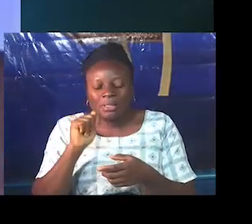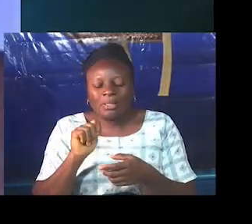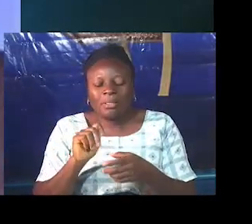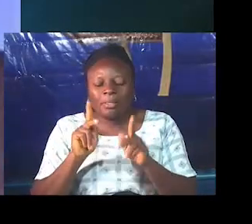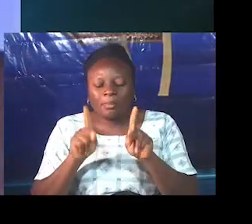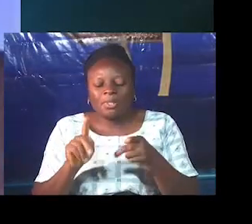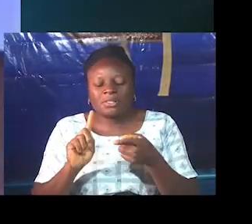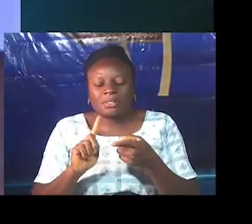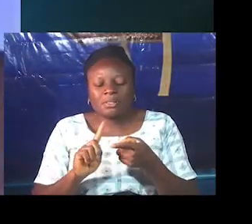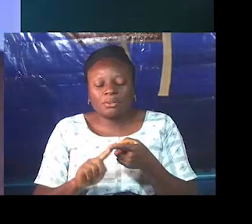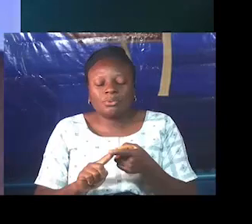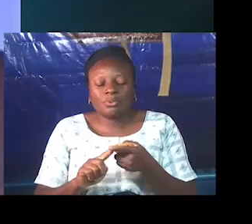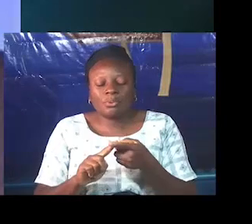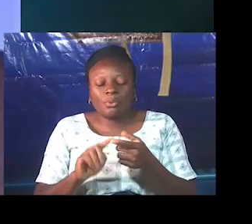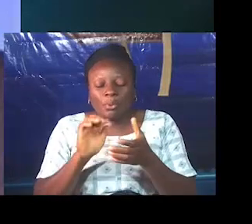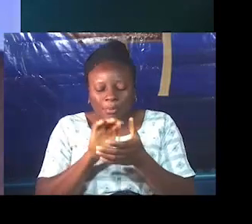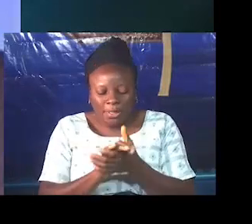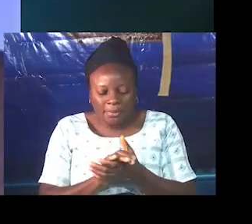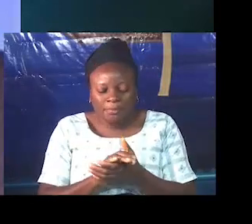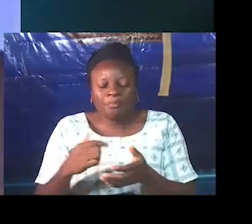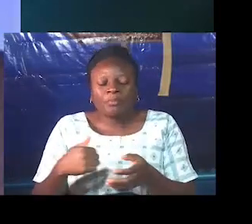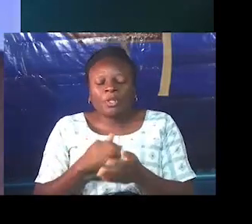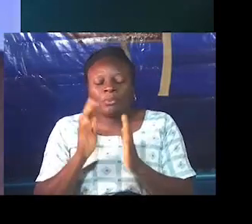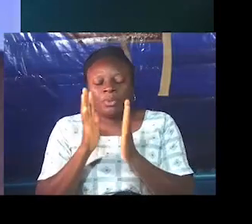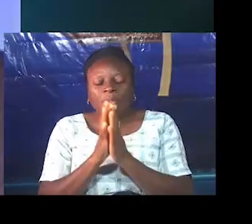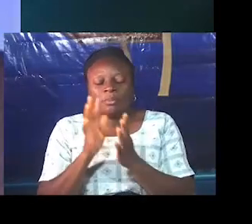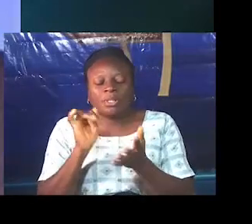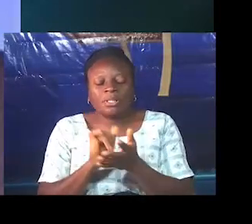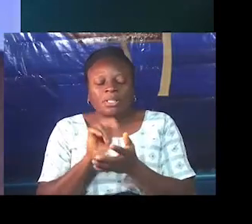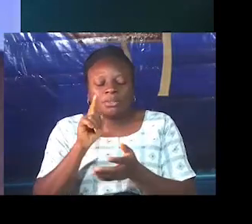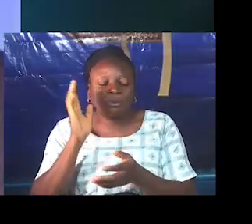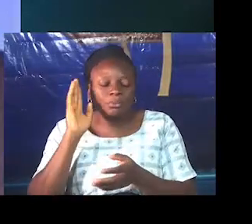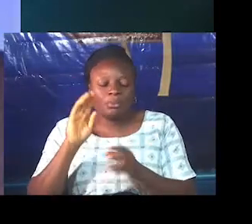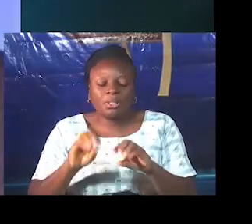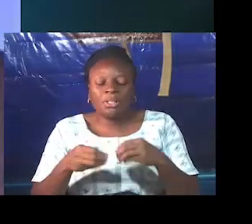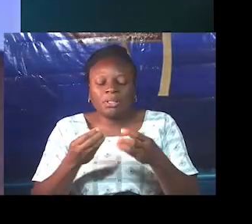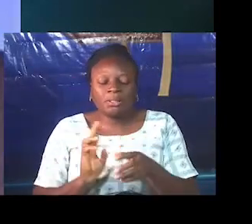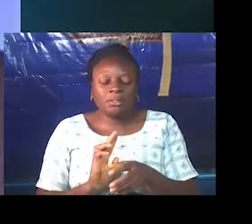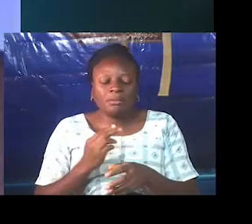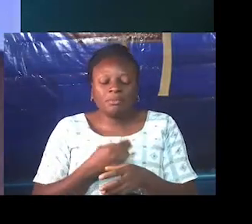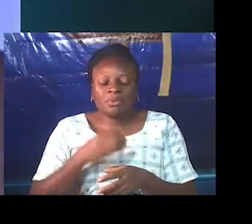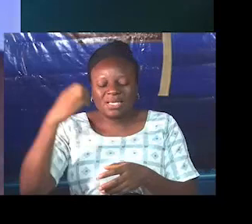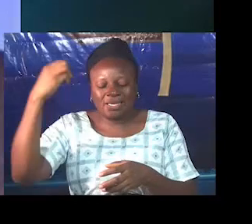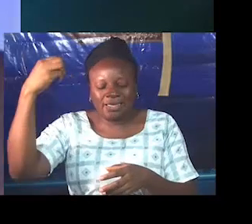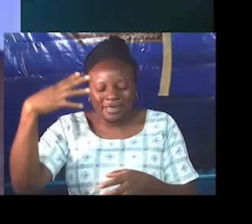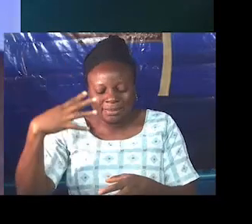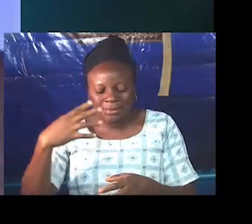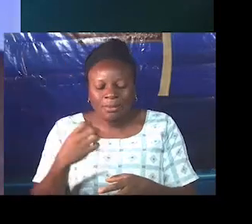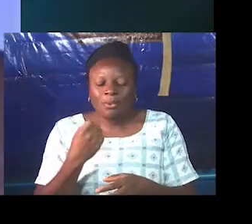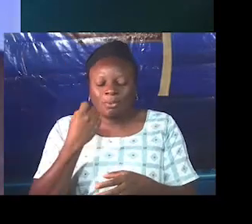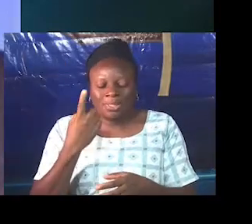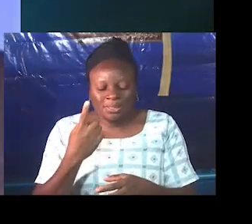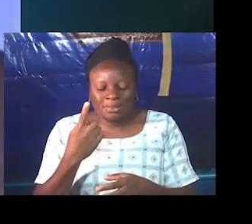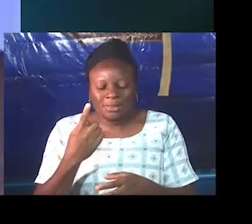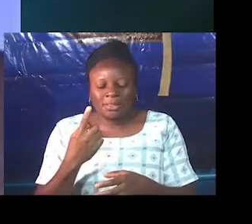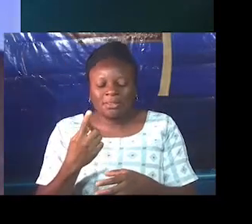light, there will be revelation, there will be illumination from your Spirit. Thank you for hearing us,